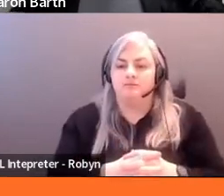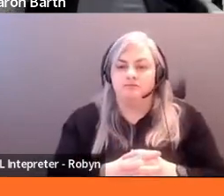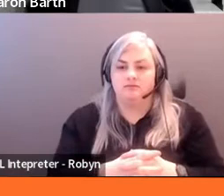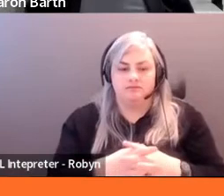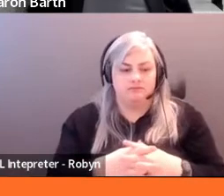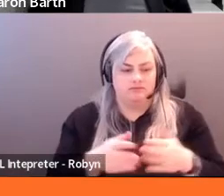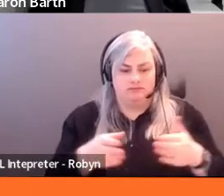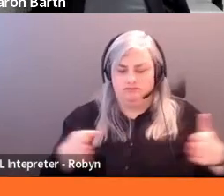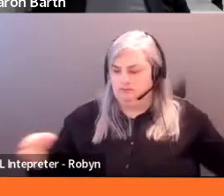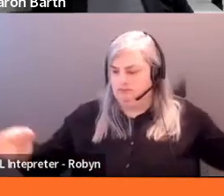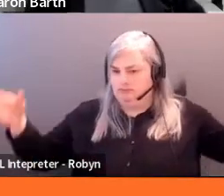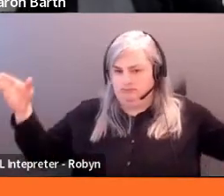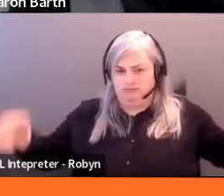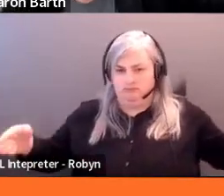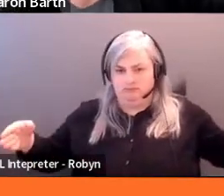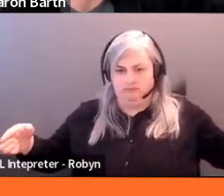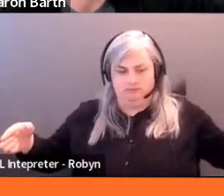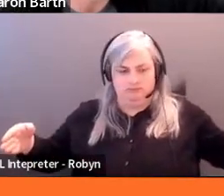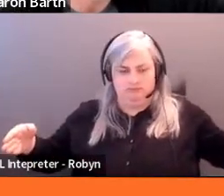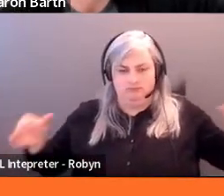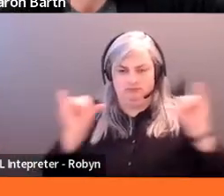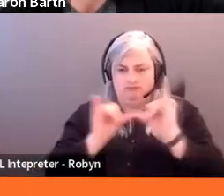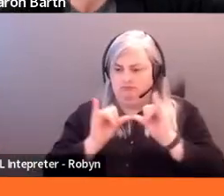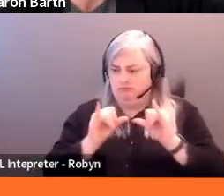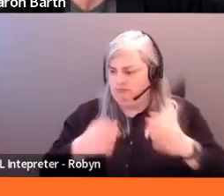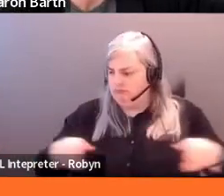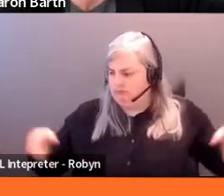wide is that workstation in front of you?